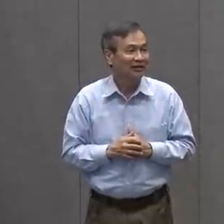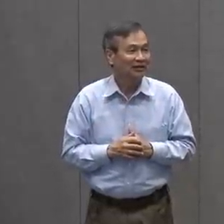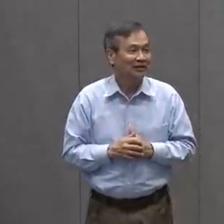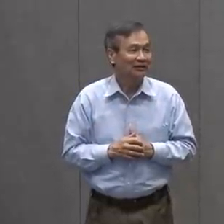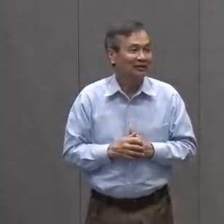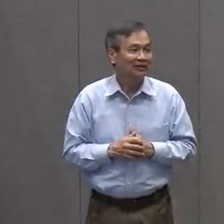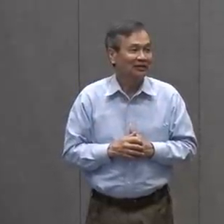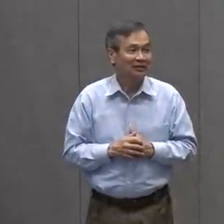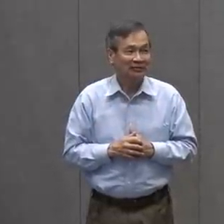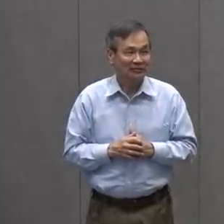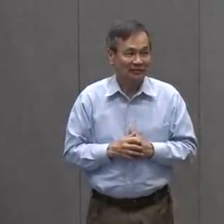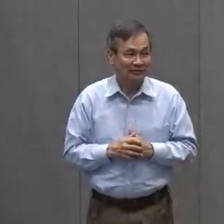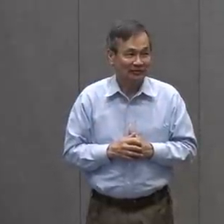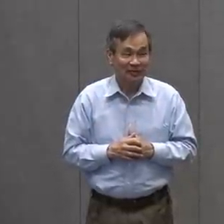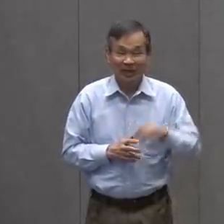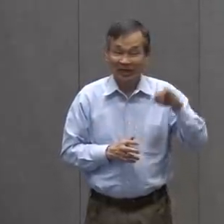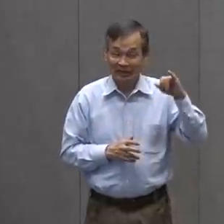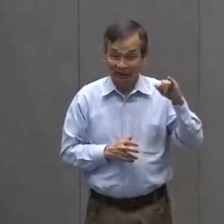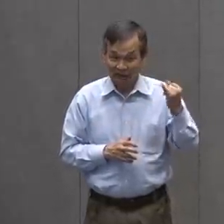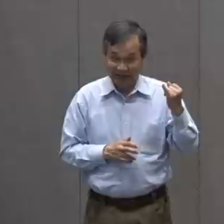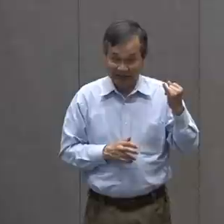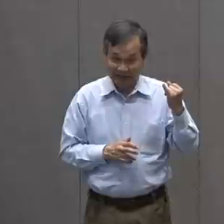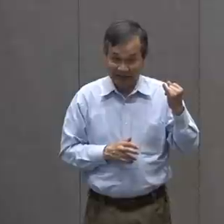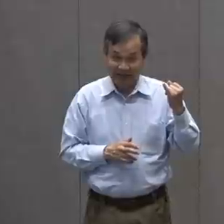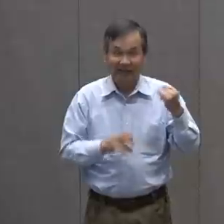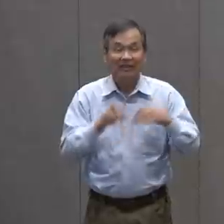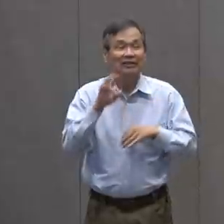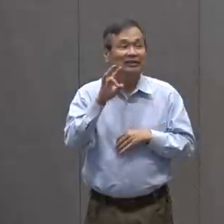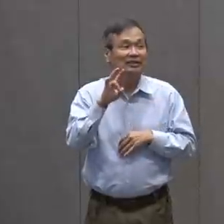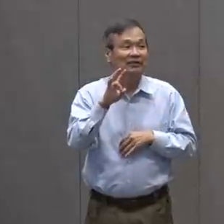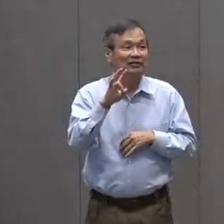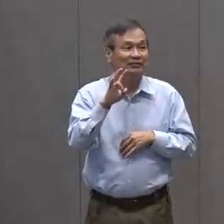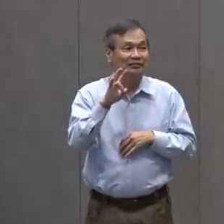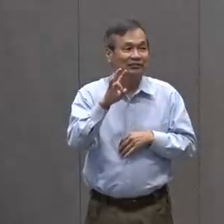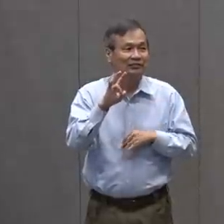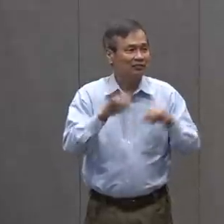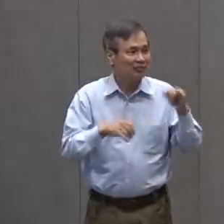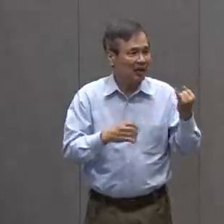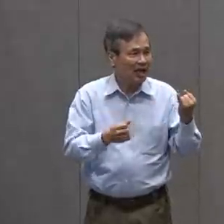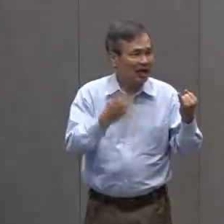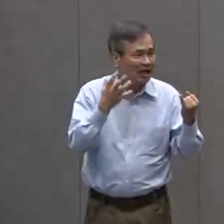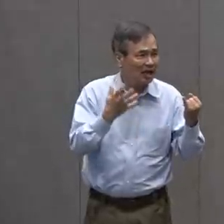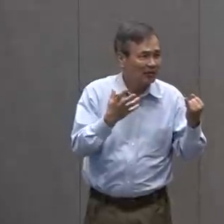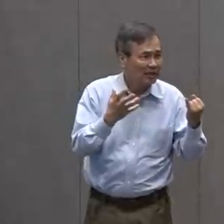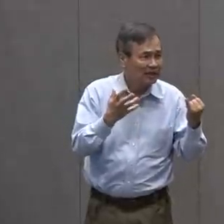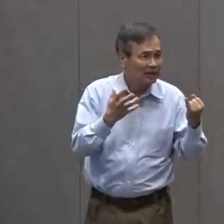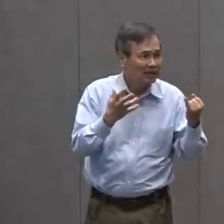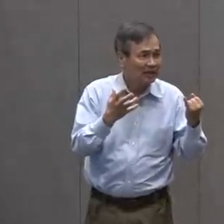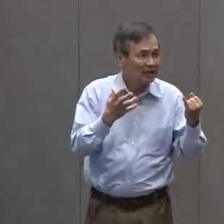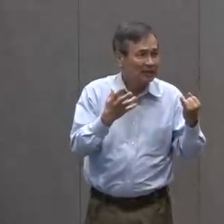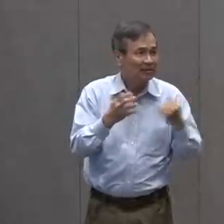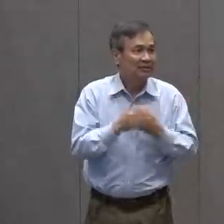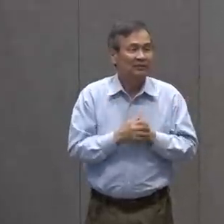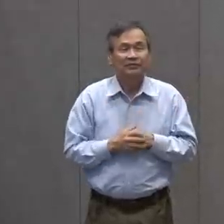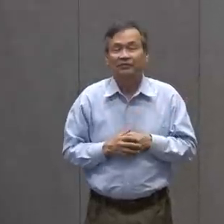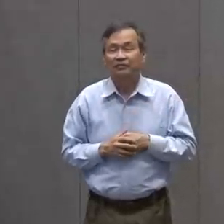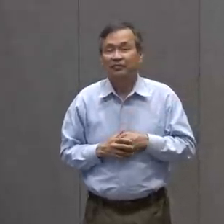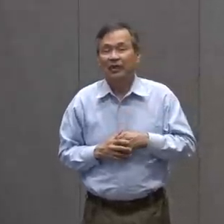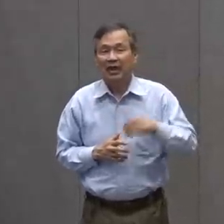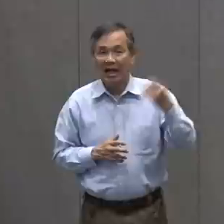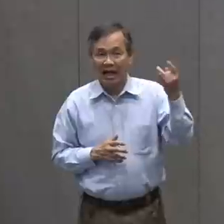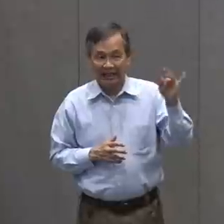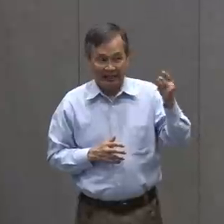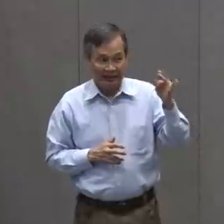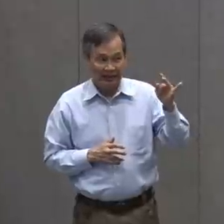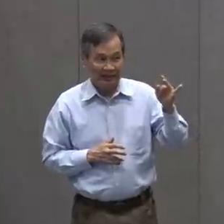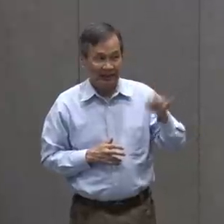All right. I have a jack and a 7. And remind me again, jacks are 11. 11. So I have